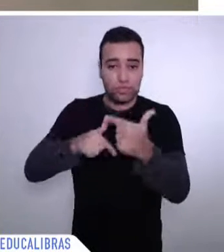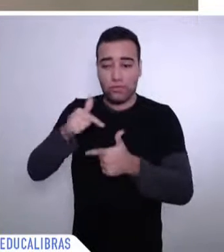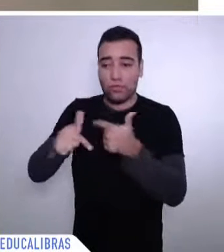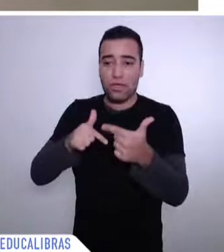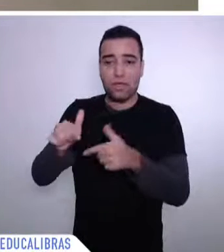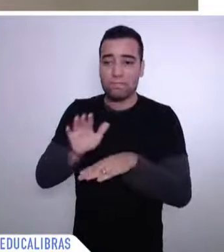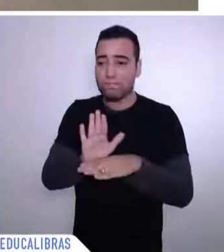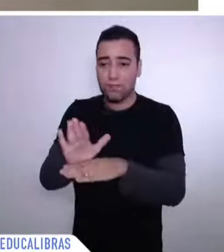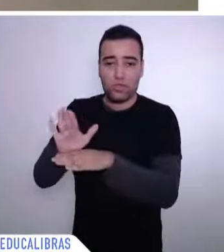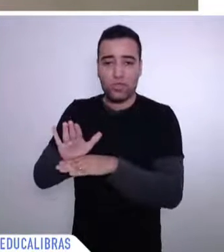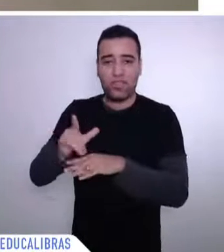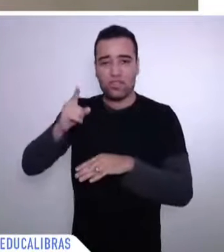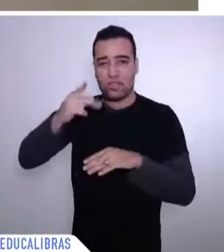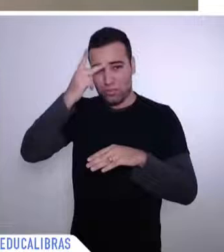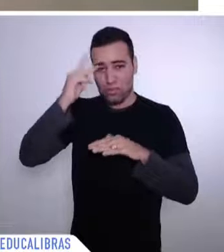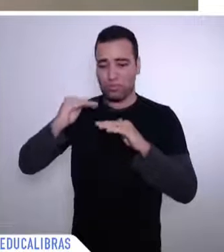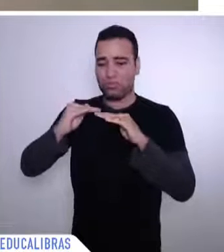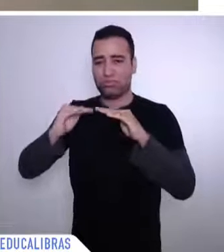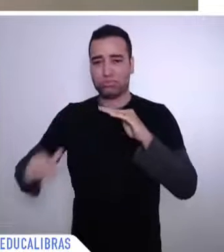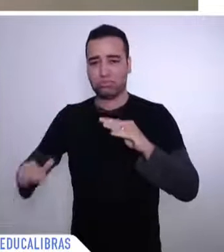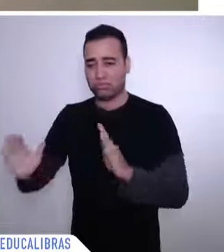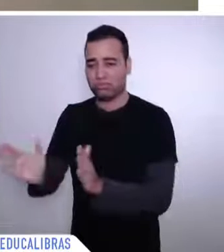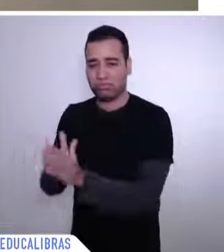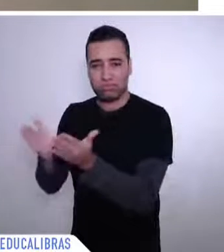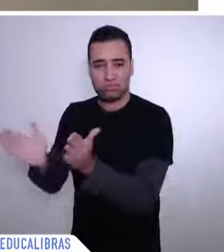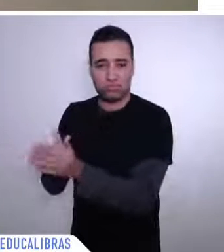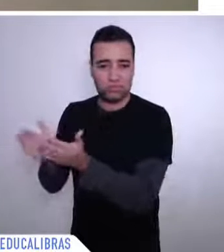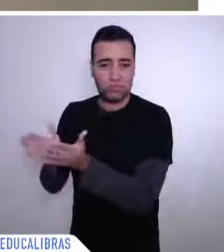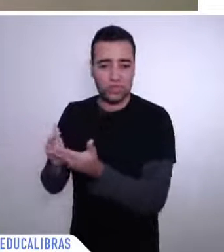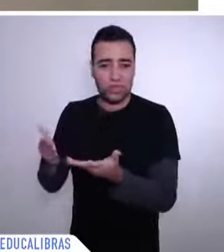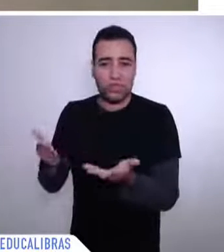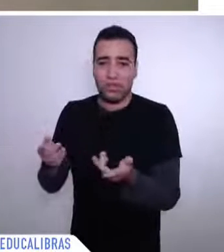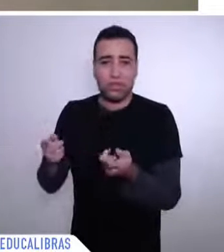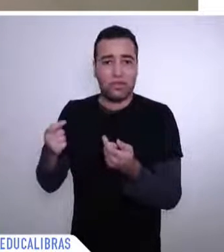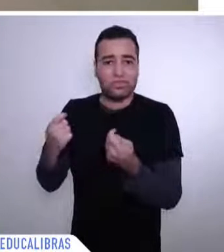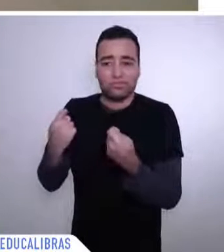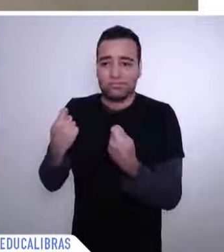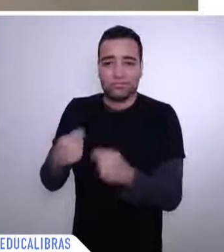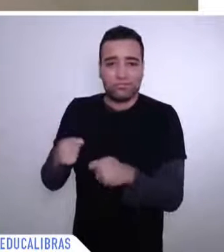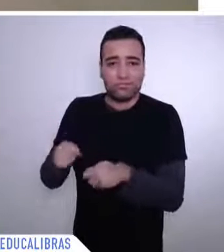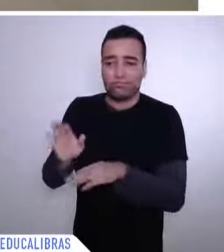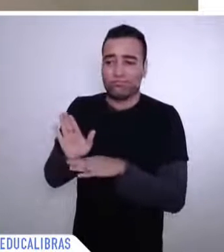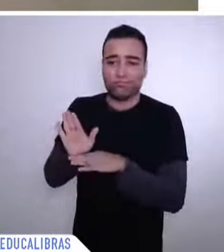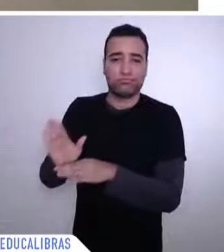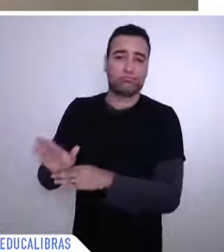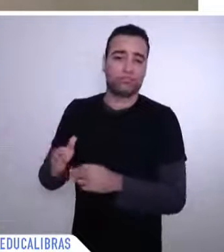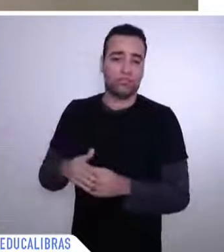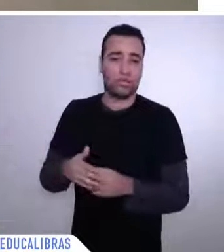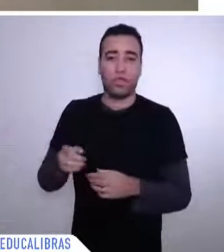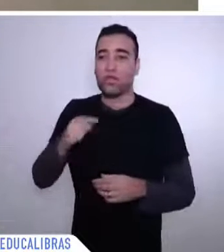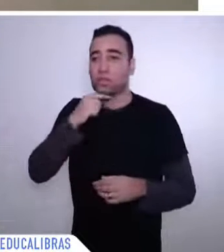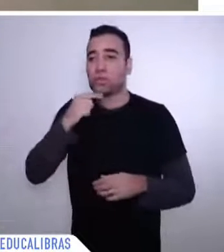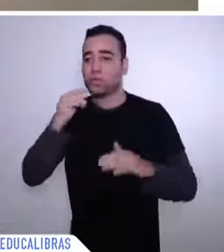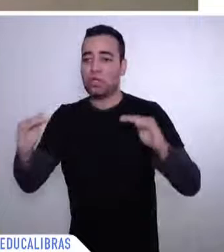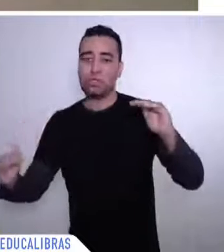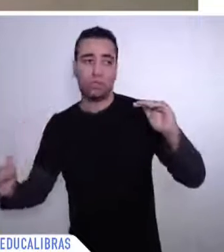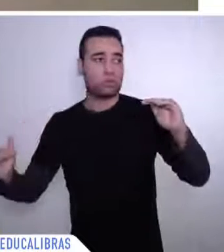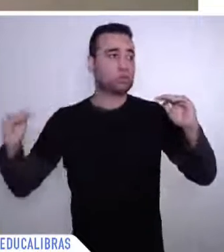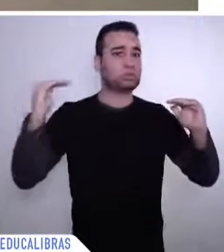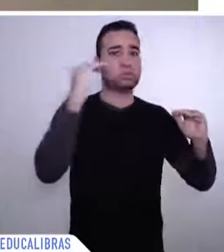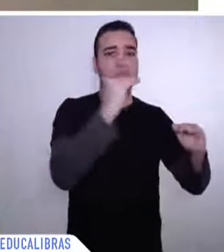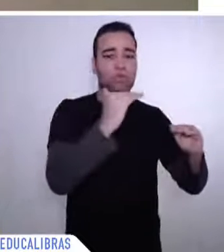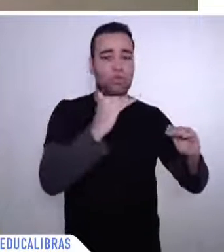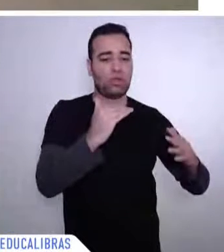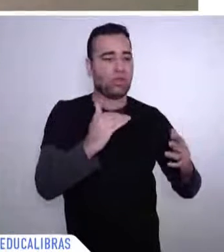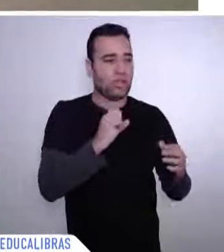outside options. They cannot go to their employer and say, if you don't give me these conditions, I will find a job somewhere else. They don't have that